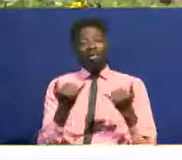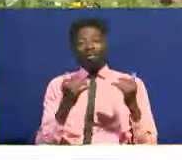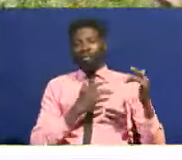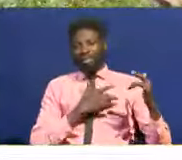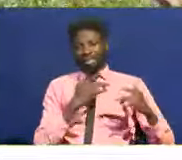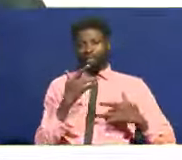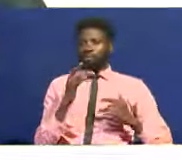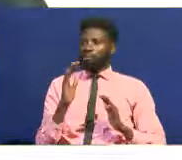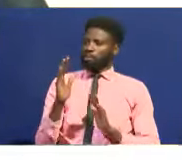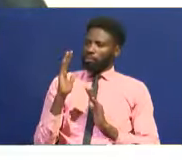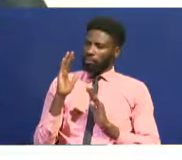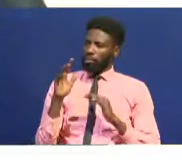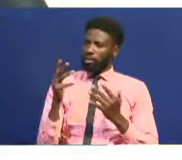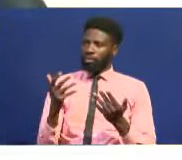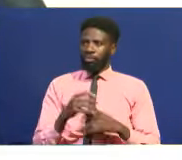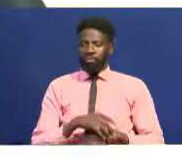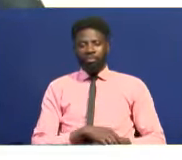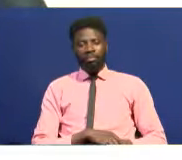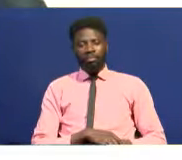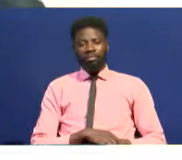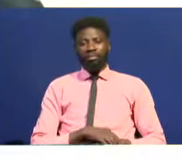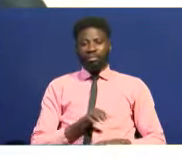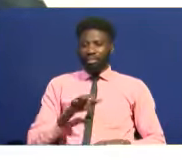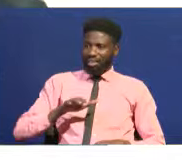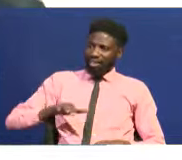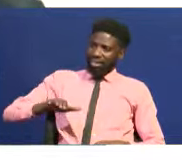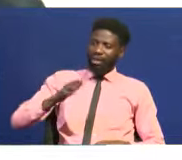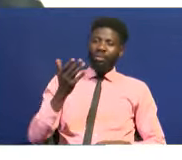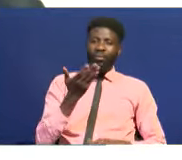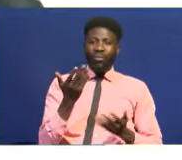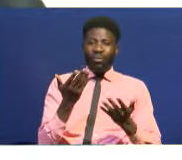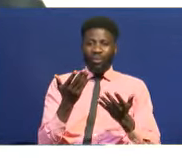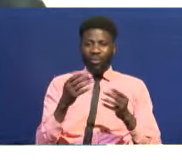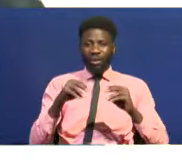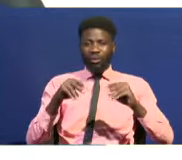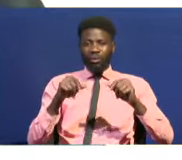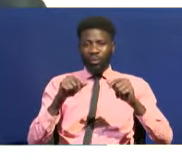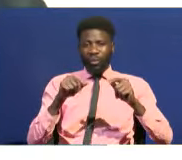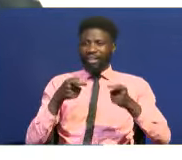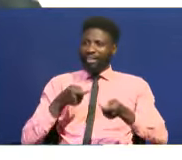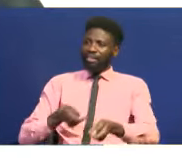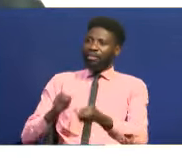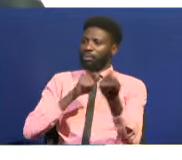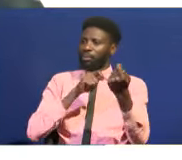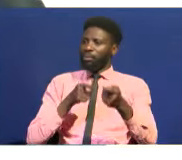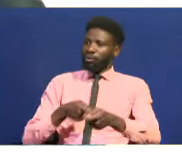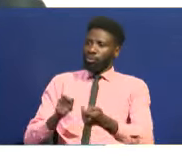about security. The harvested areas tend to be swampy.